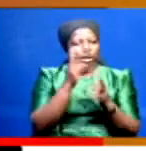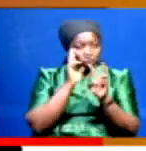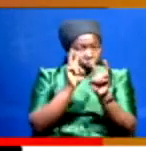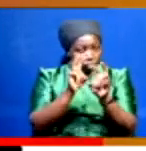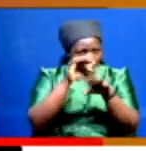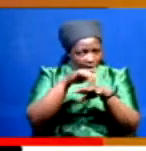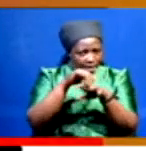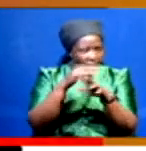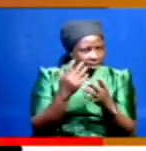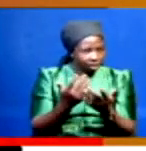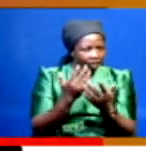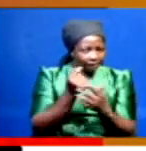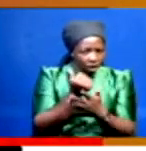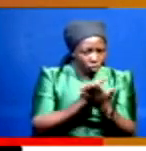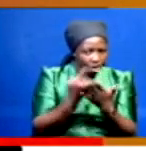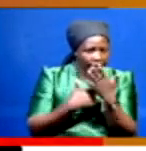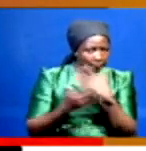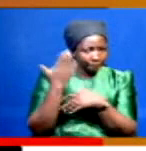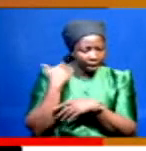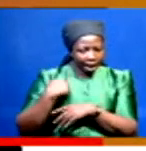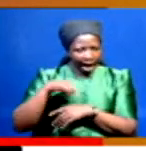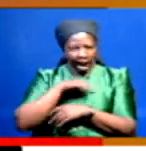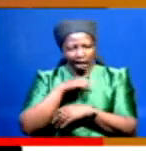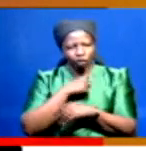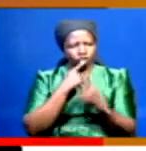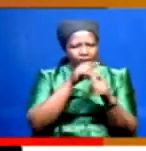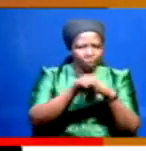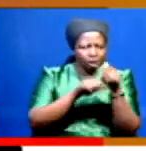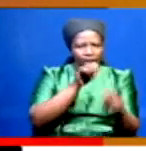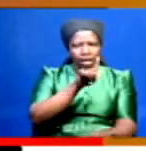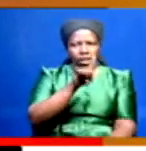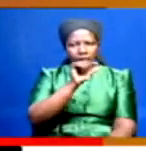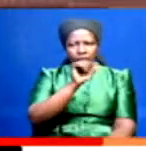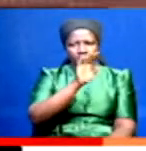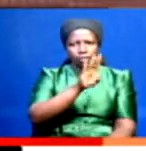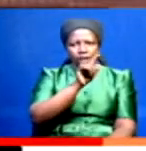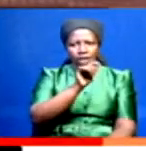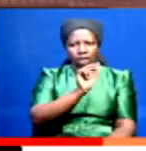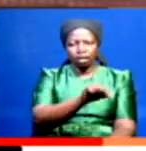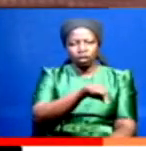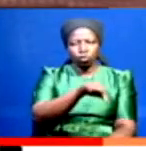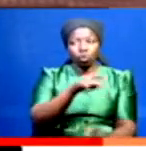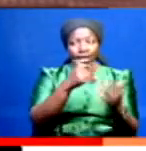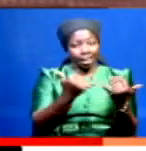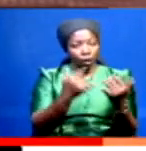weeks back we were looking at the LGBTQ, which also blew up the country, and now we are talking about